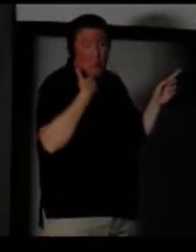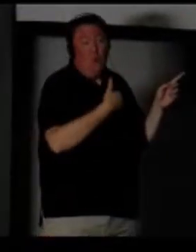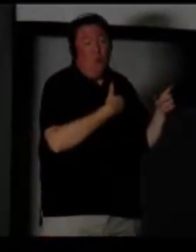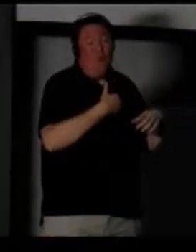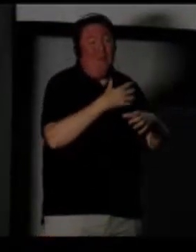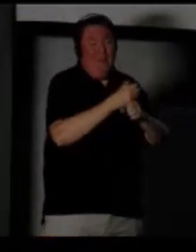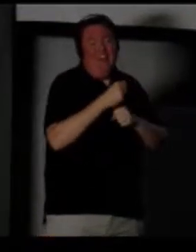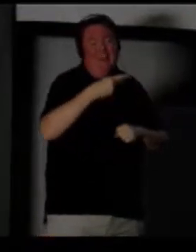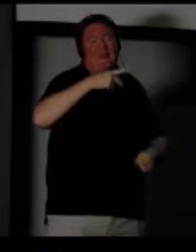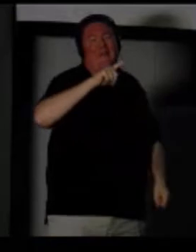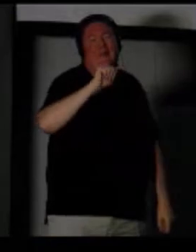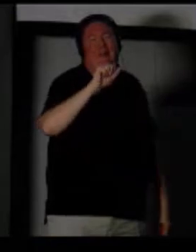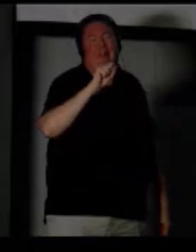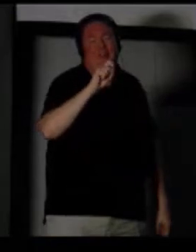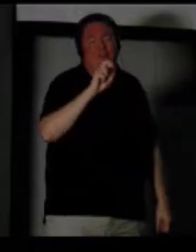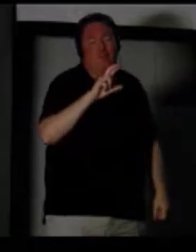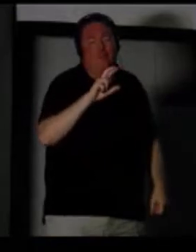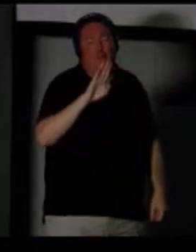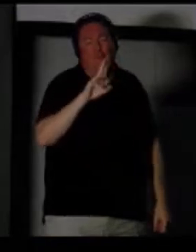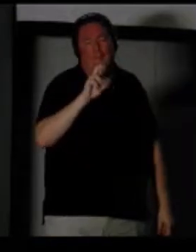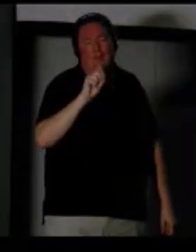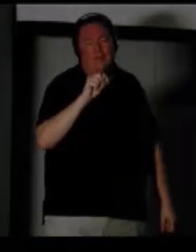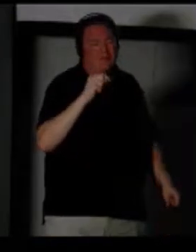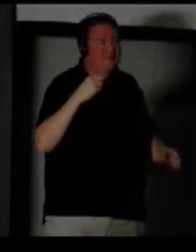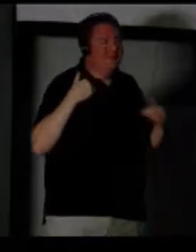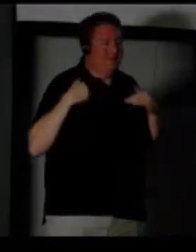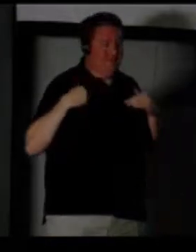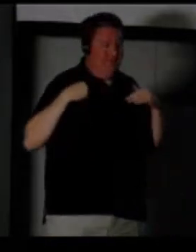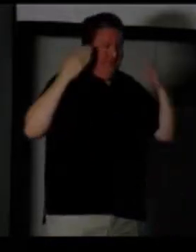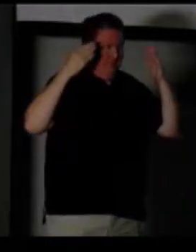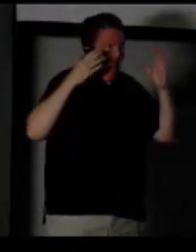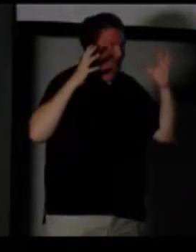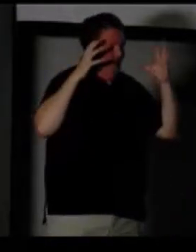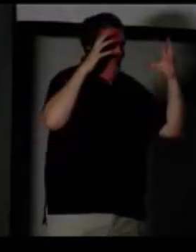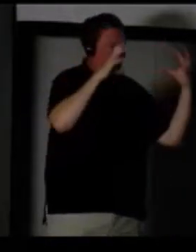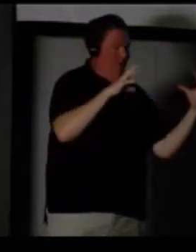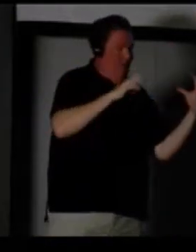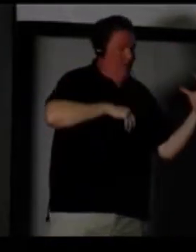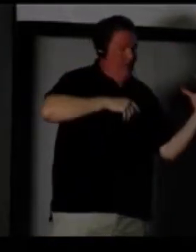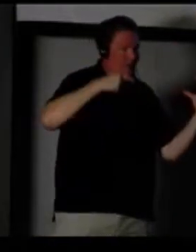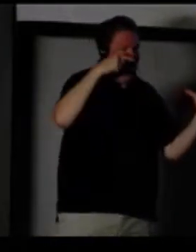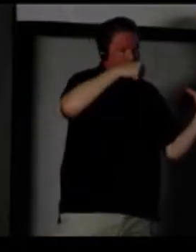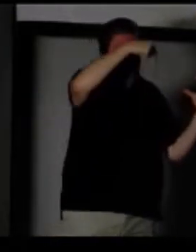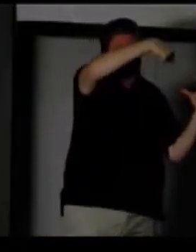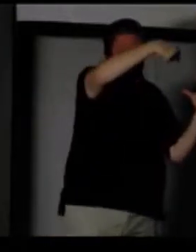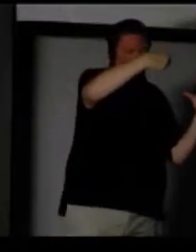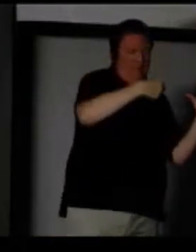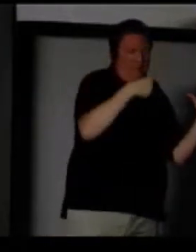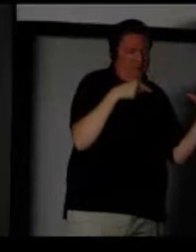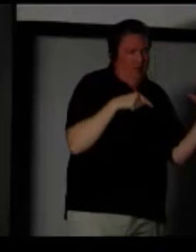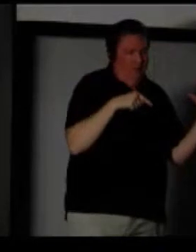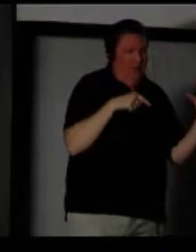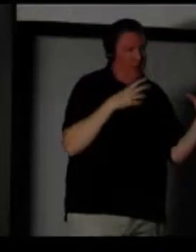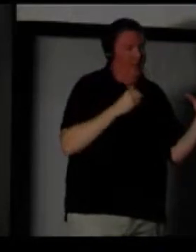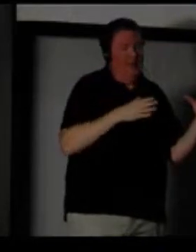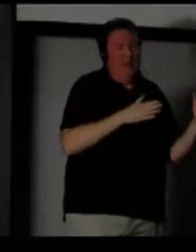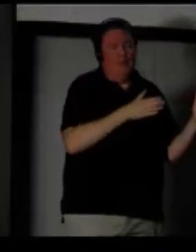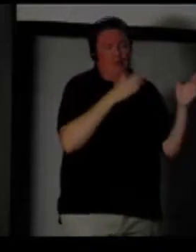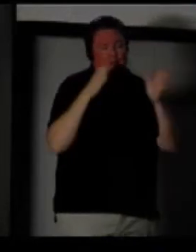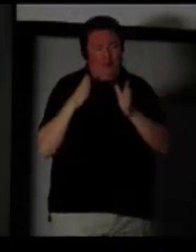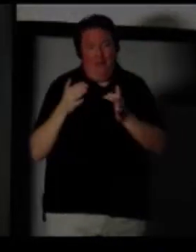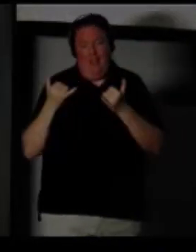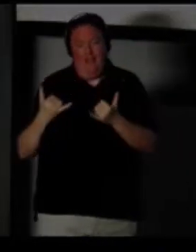plaster bust, again with those metal point marks registering points all over the plaster bust, and then a contemporary